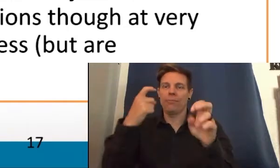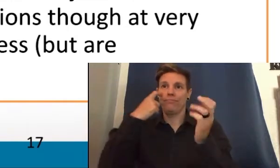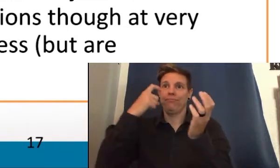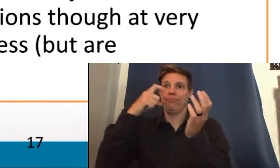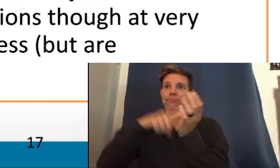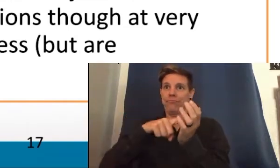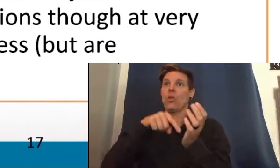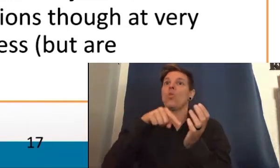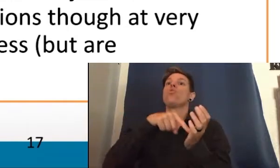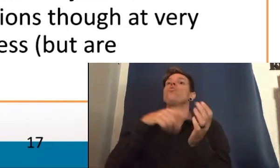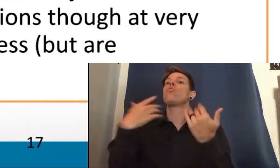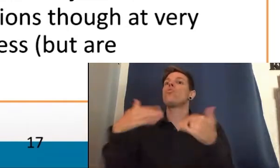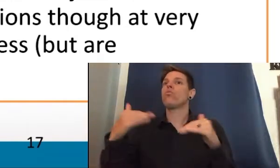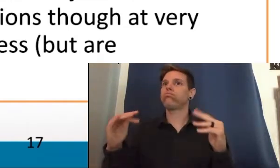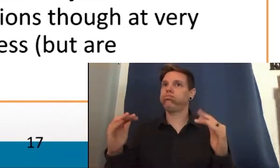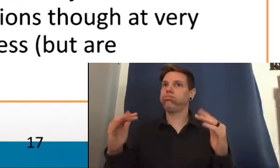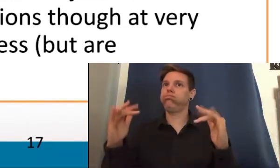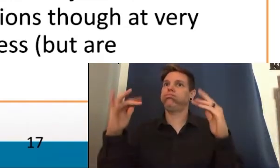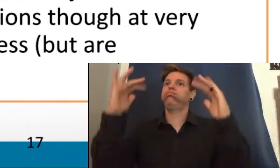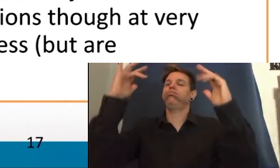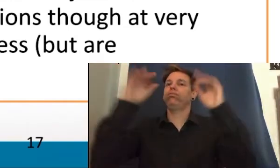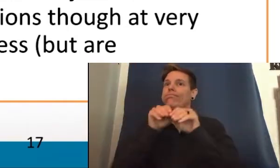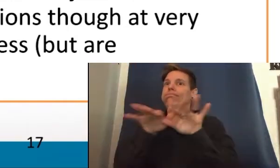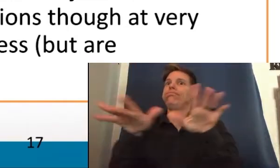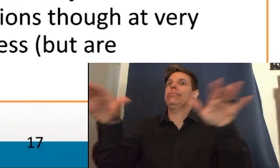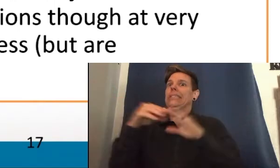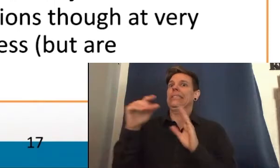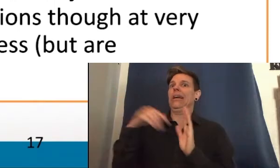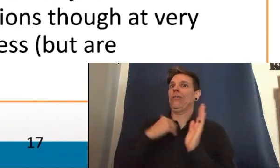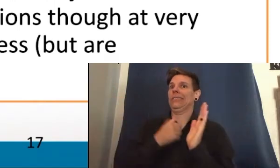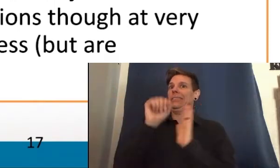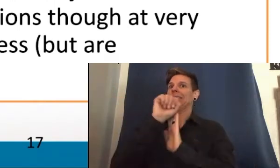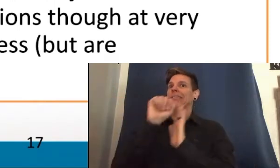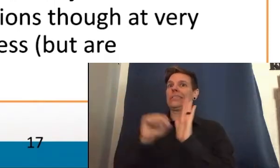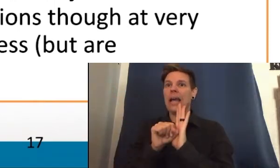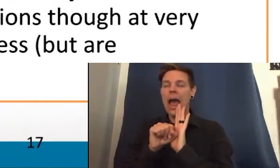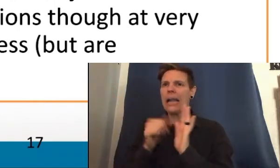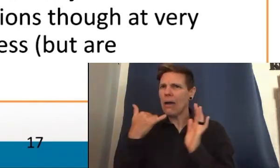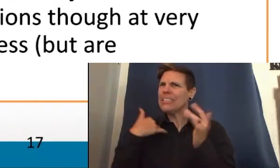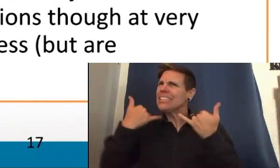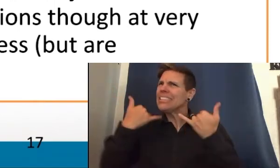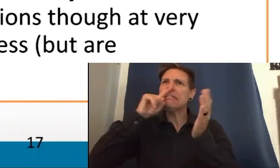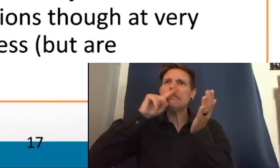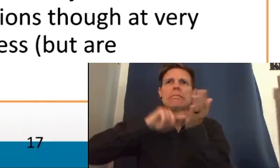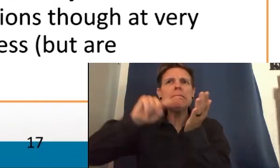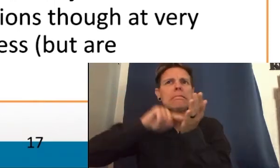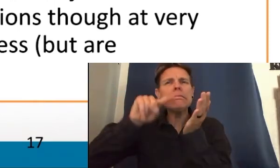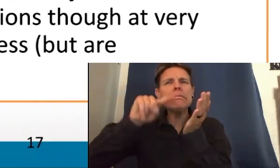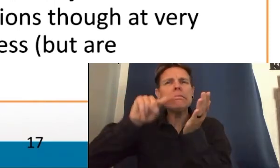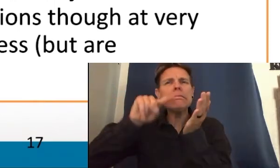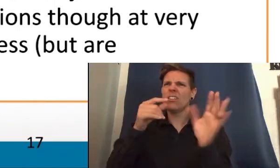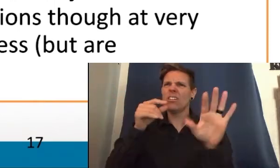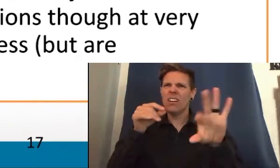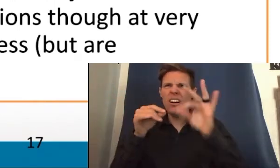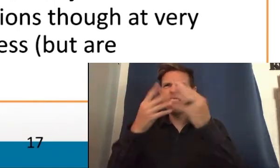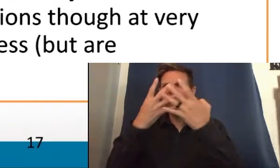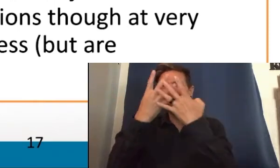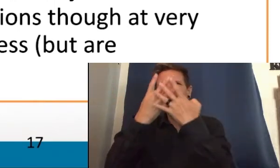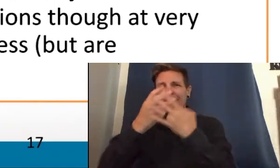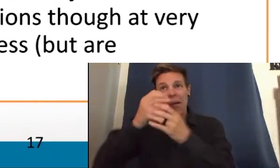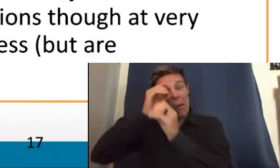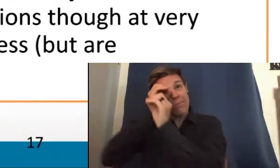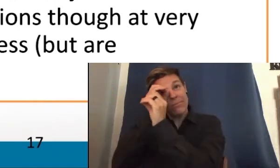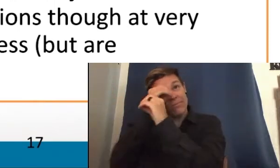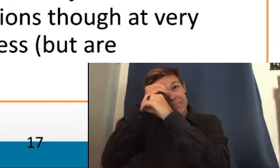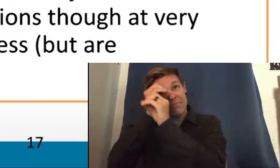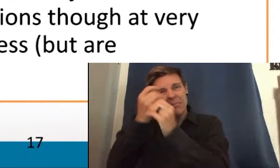done consistently, so we're sampling consistently. But we don't know each person what